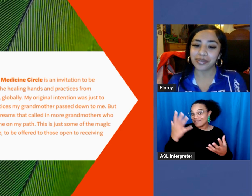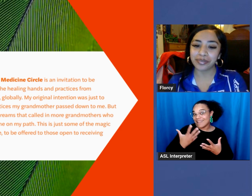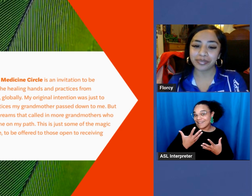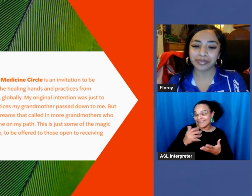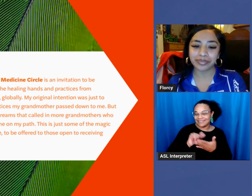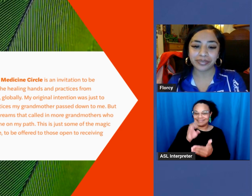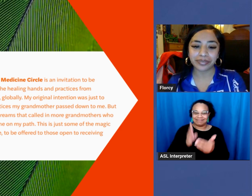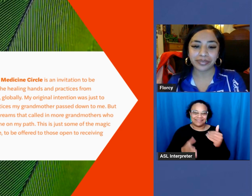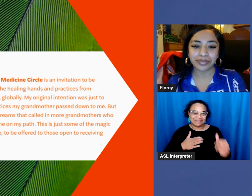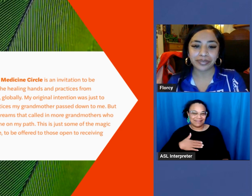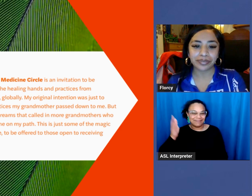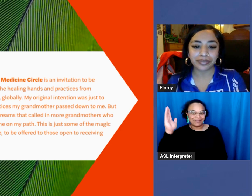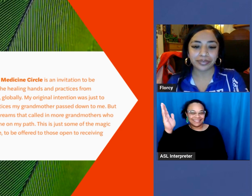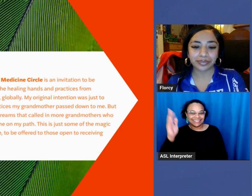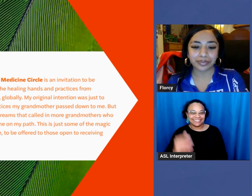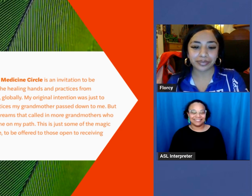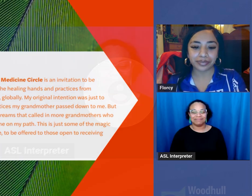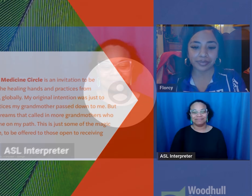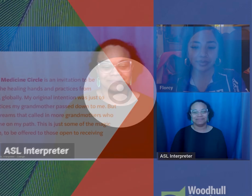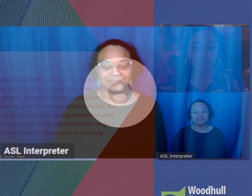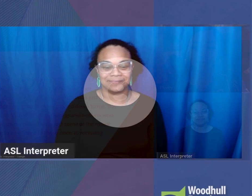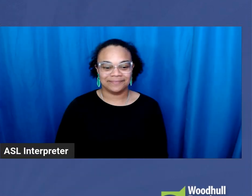presentation.